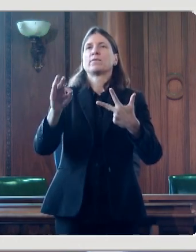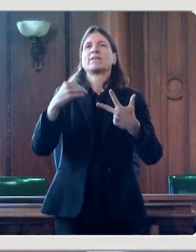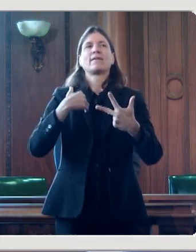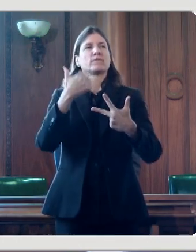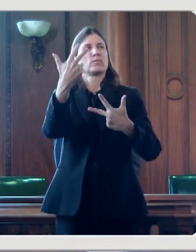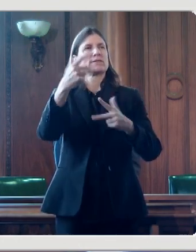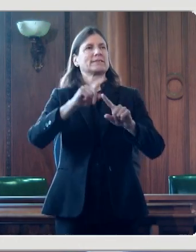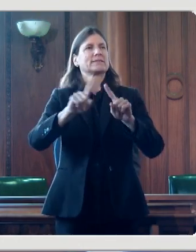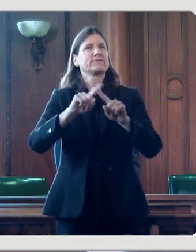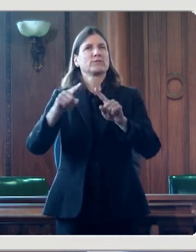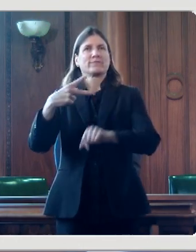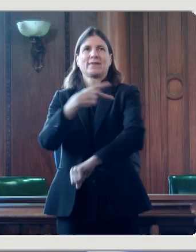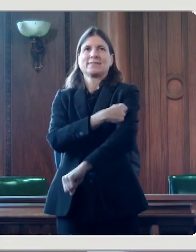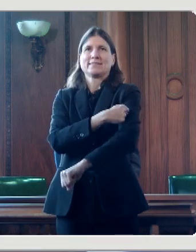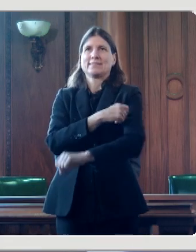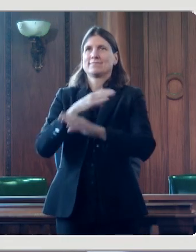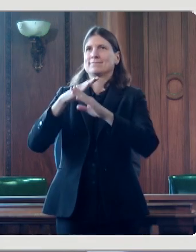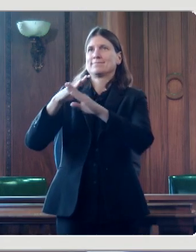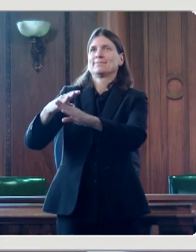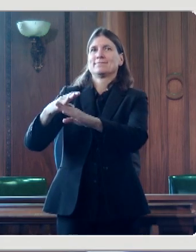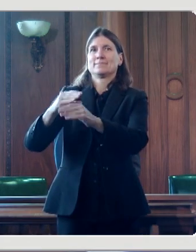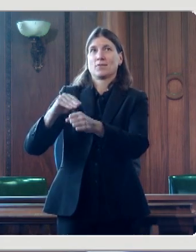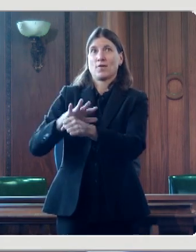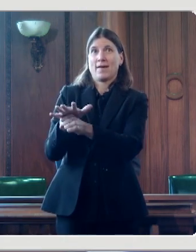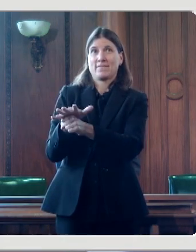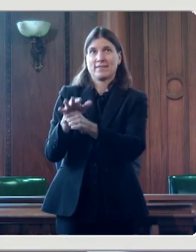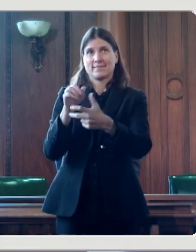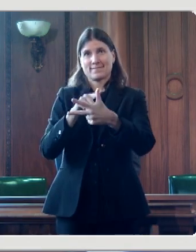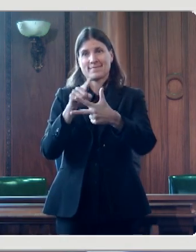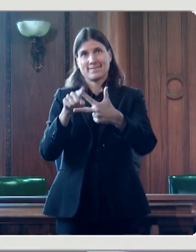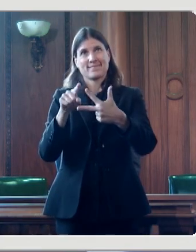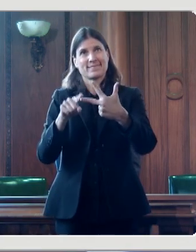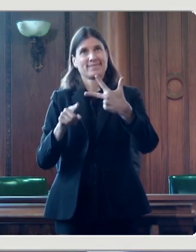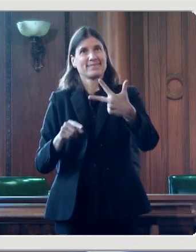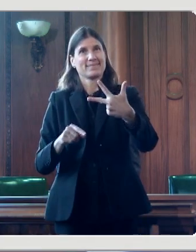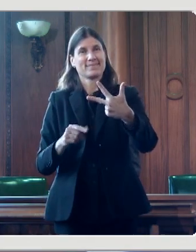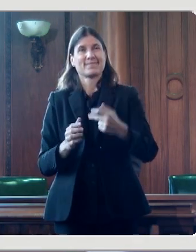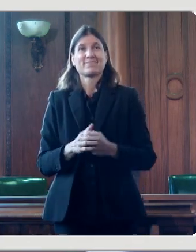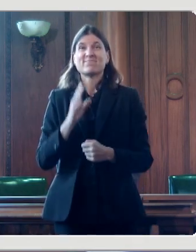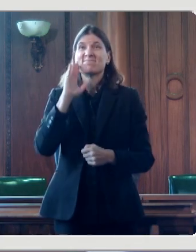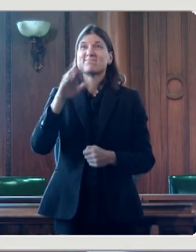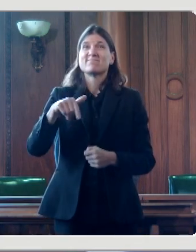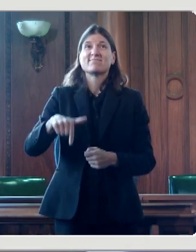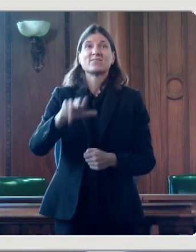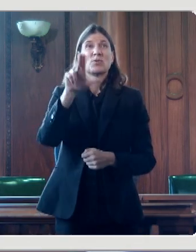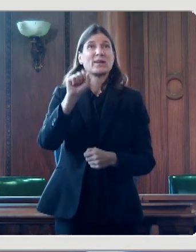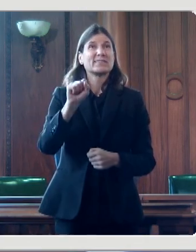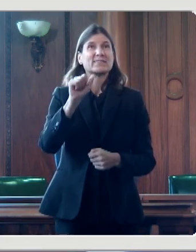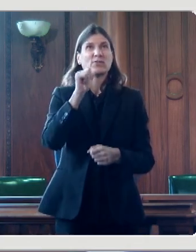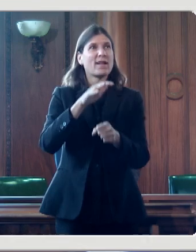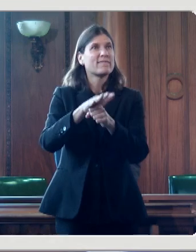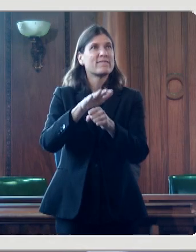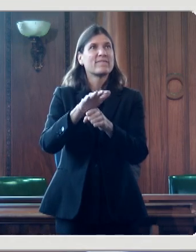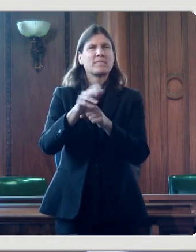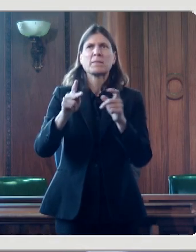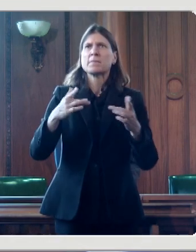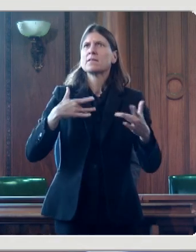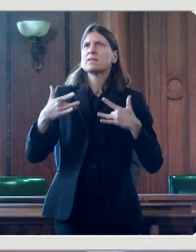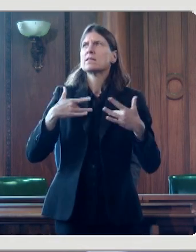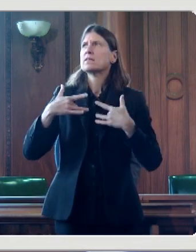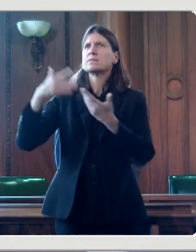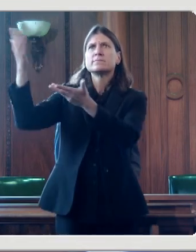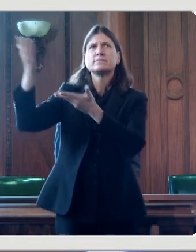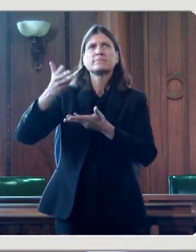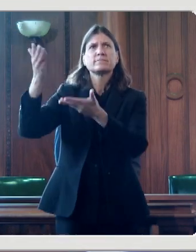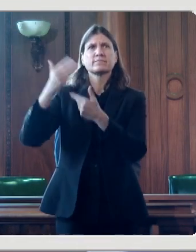shortfalls in the month of December. I think if we keep up our current pace or even pick up a bit, we may end up about 2 weeks